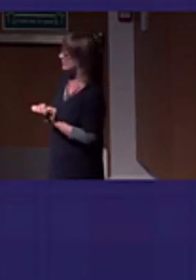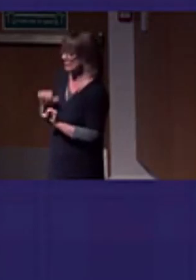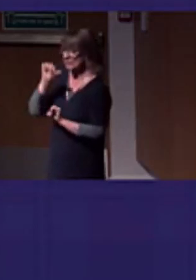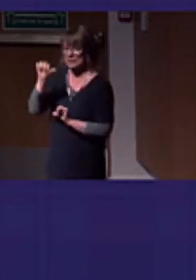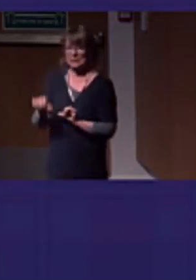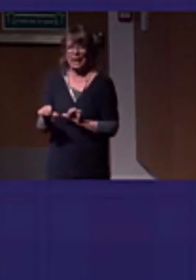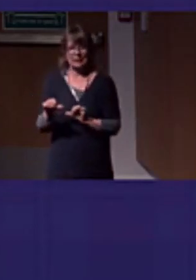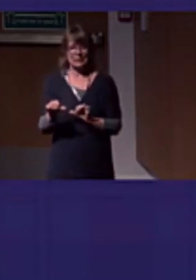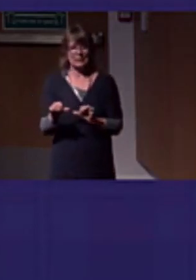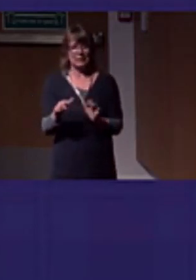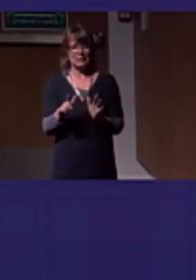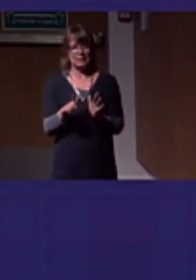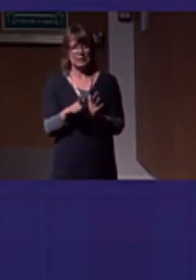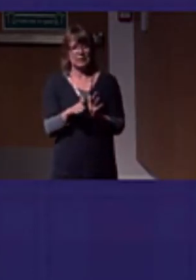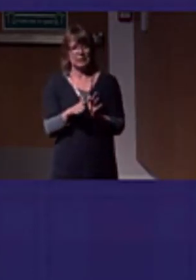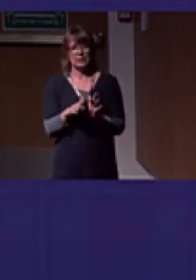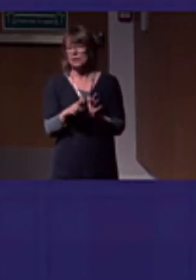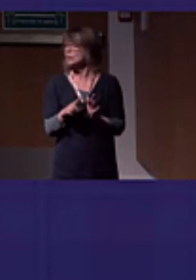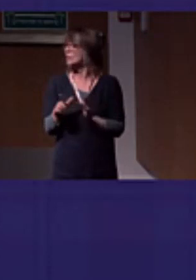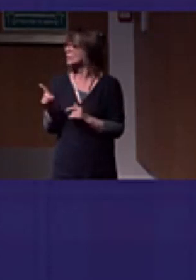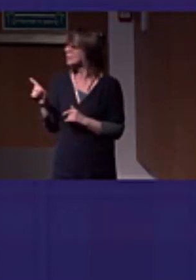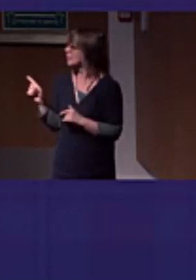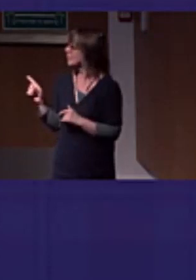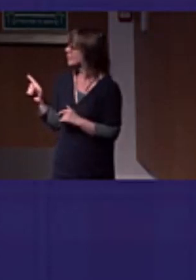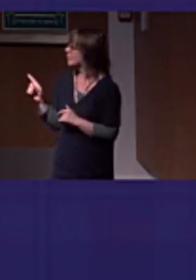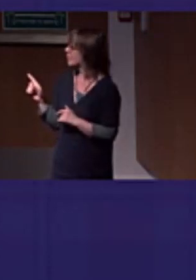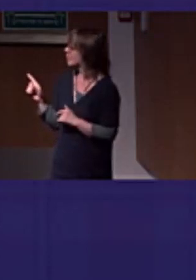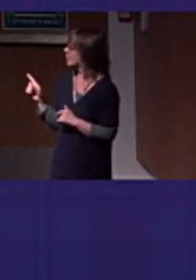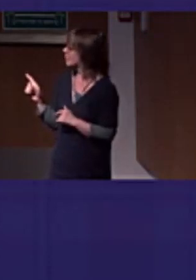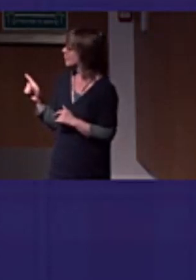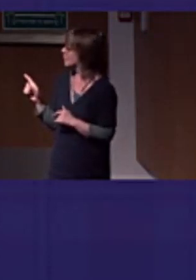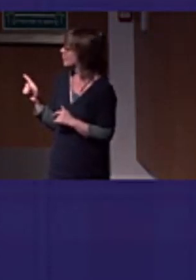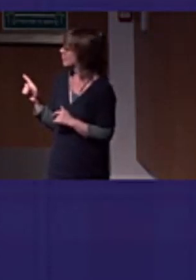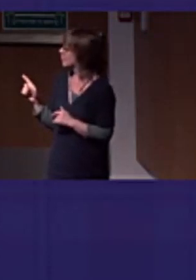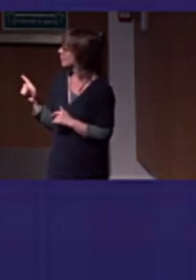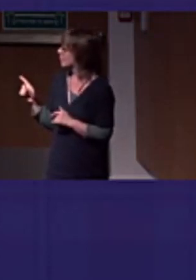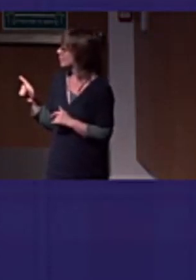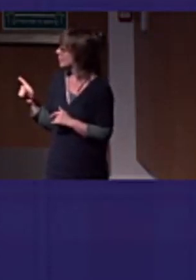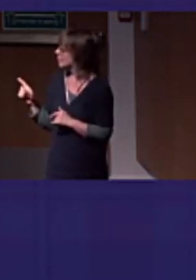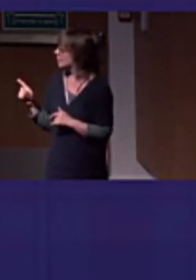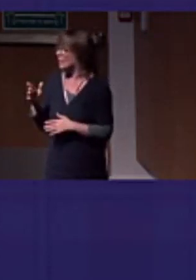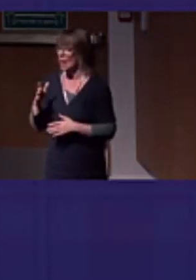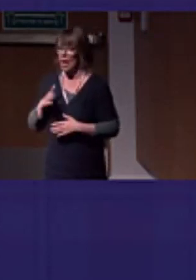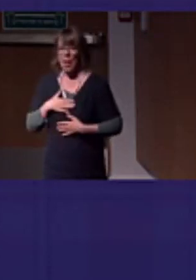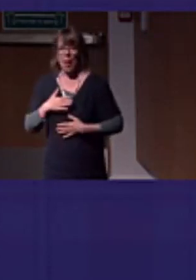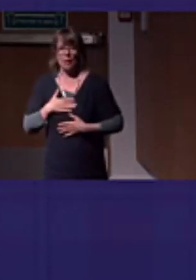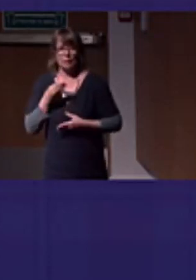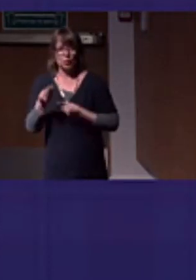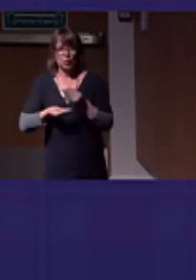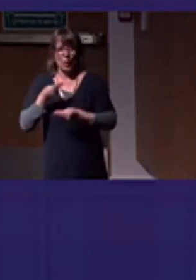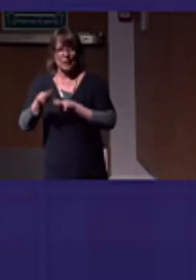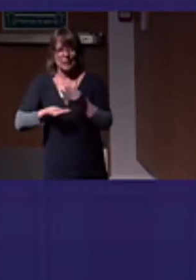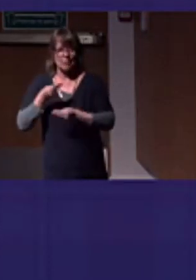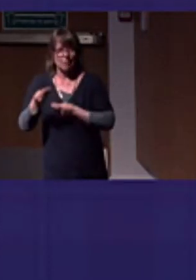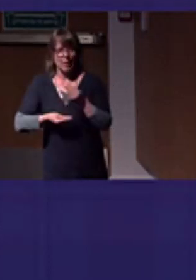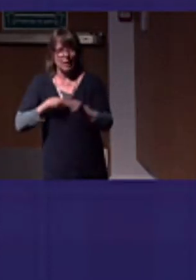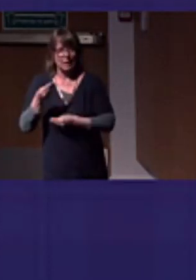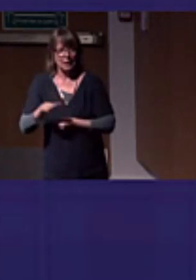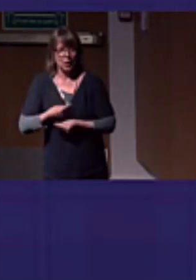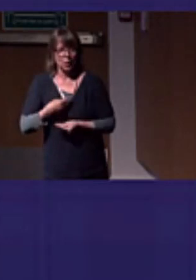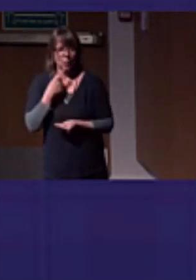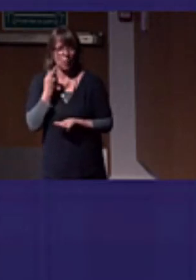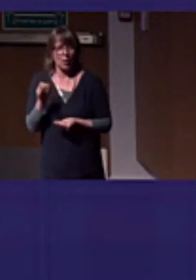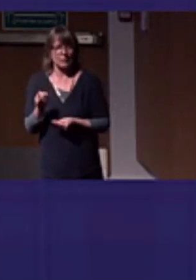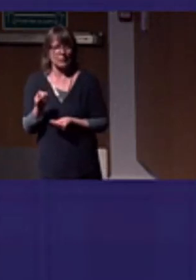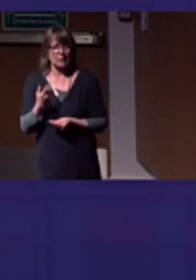And we have Kayla, who's going to tell us about a party. I mean, It's a right. sunnier venue anyway. So I would love to tell you that I completely didn't plan this in